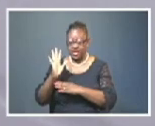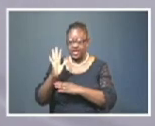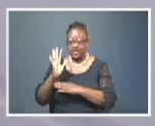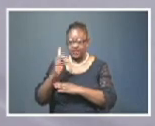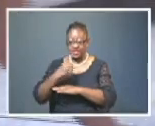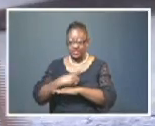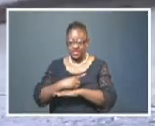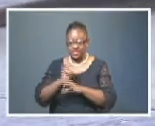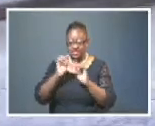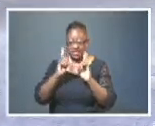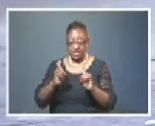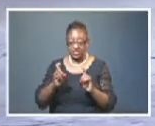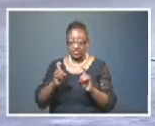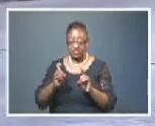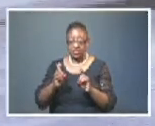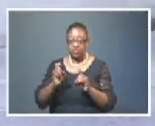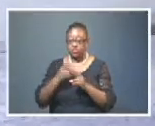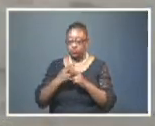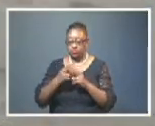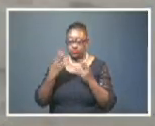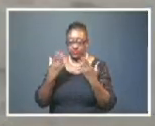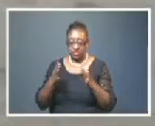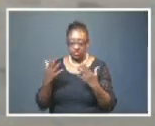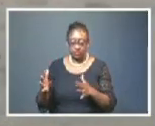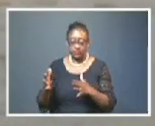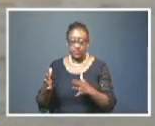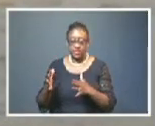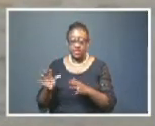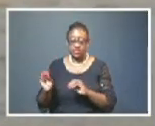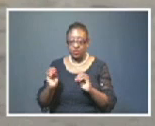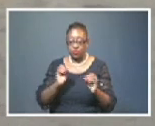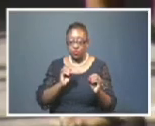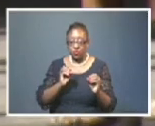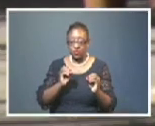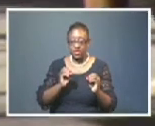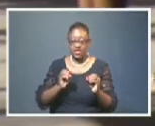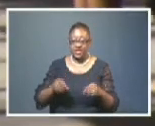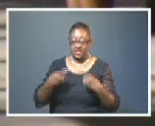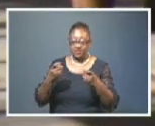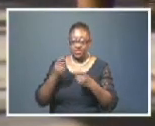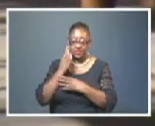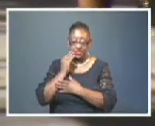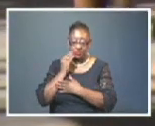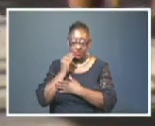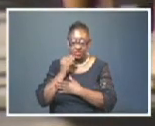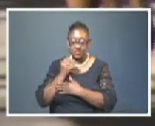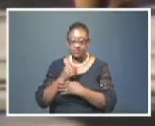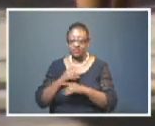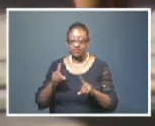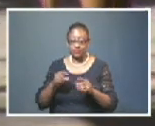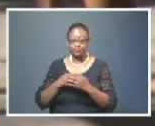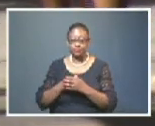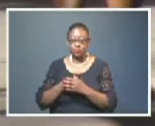test, soon to be a thing of the past as tourism officials move towards offering guests a more seamless experience. What we are